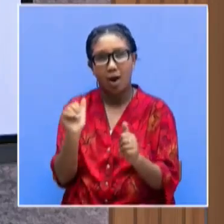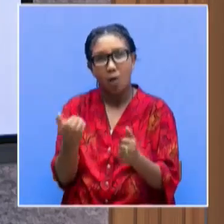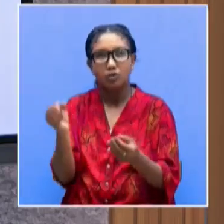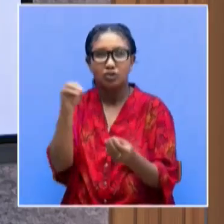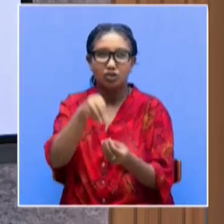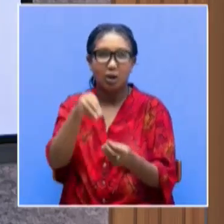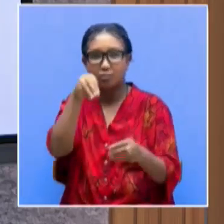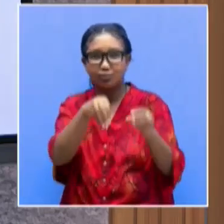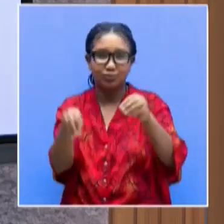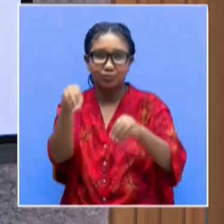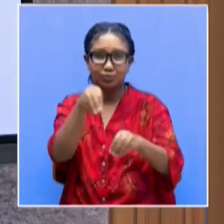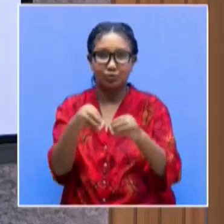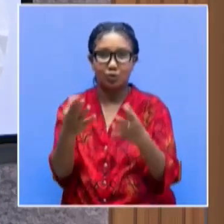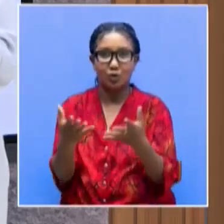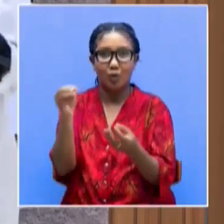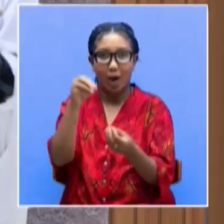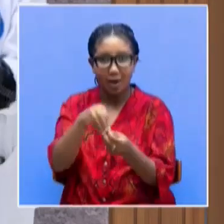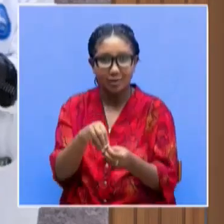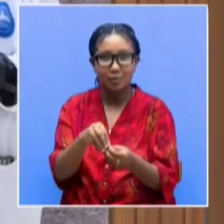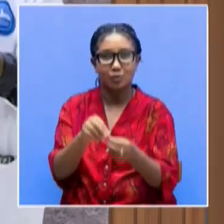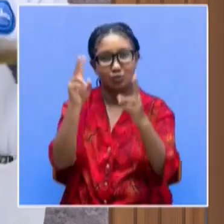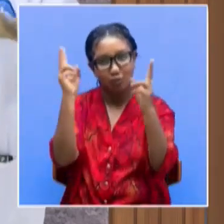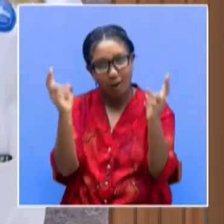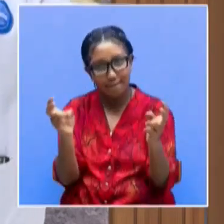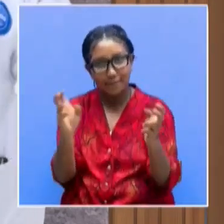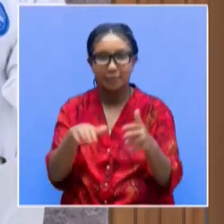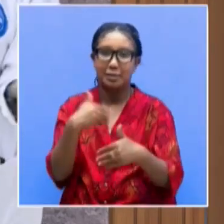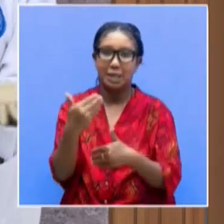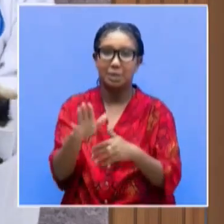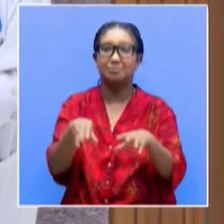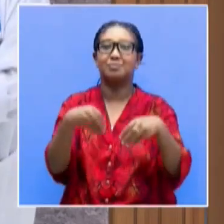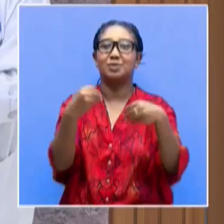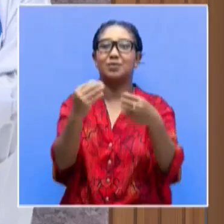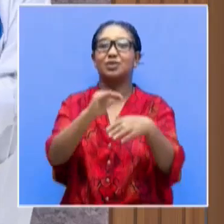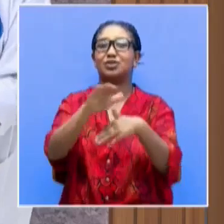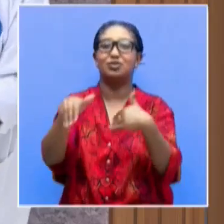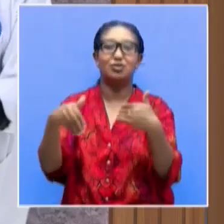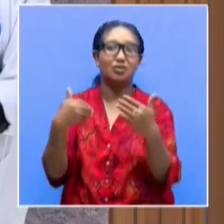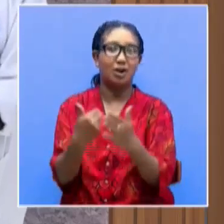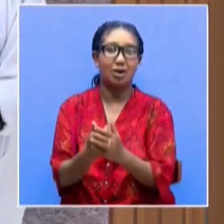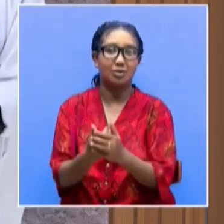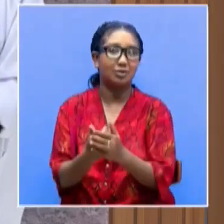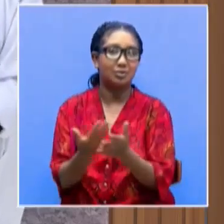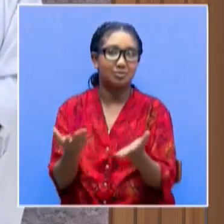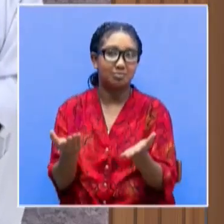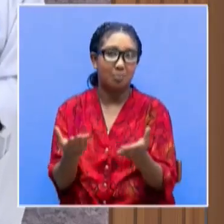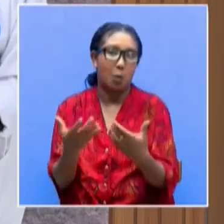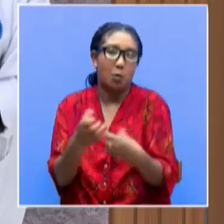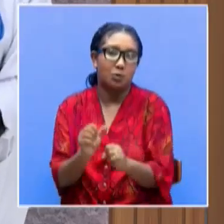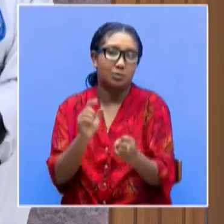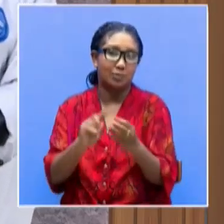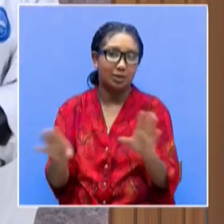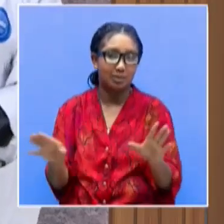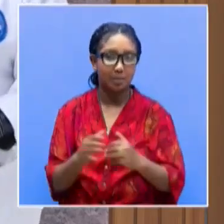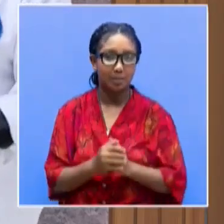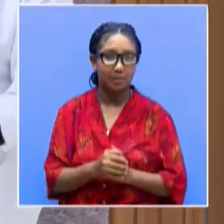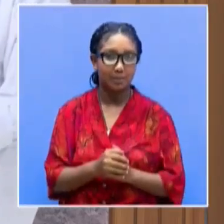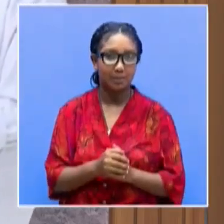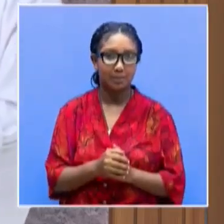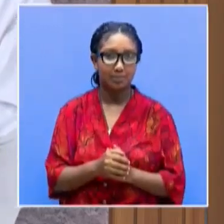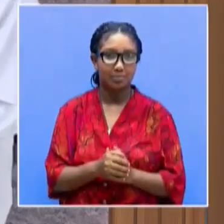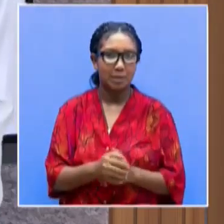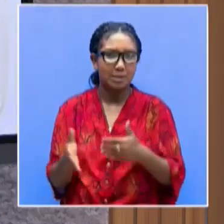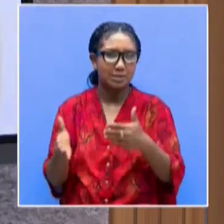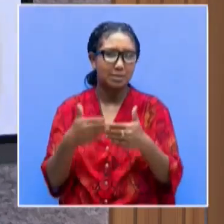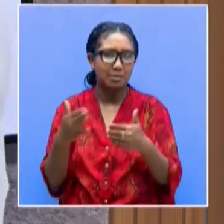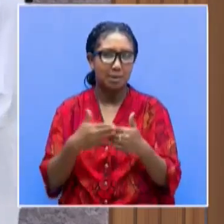additional details that you want to add in your topic and give it a generalization or conclusion. Okay?